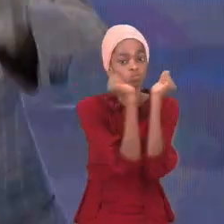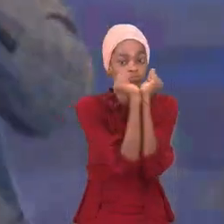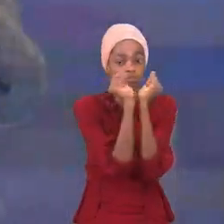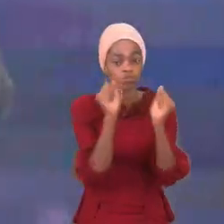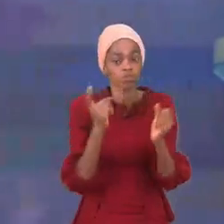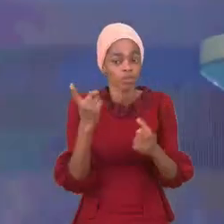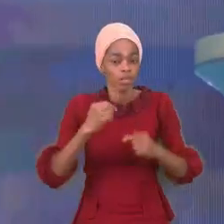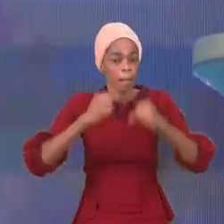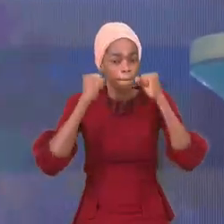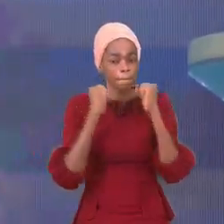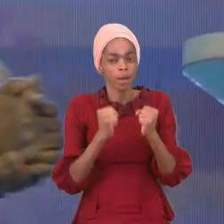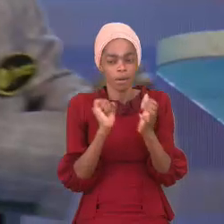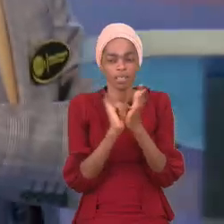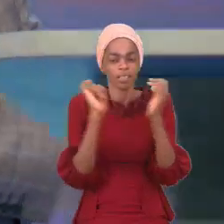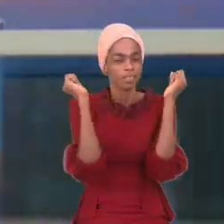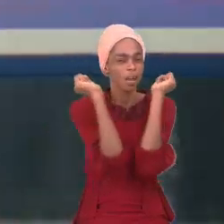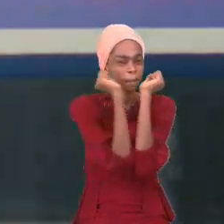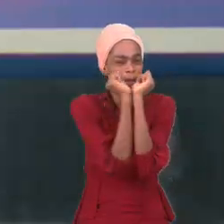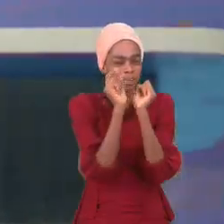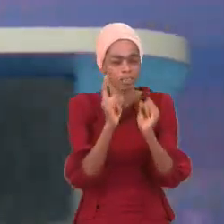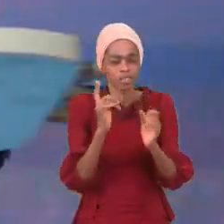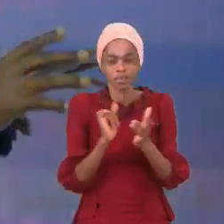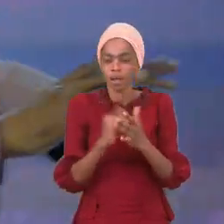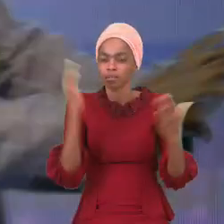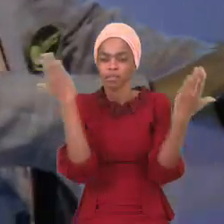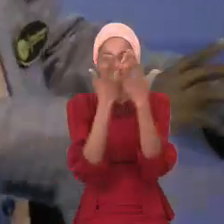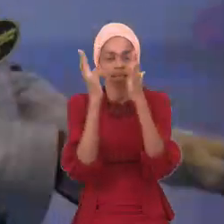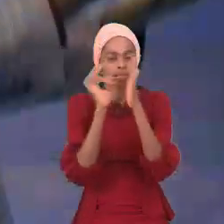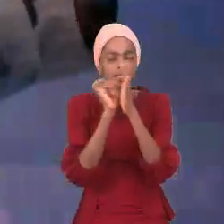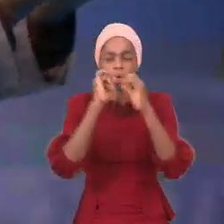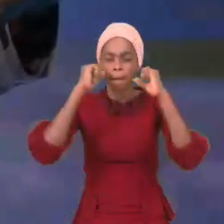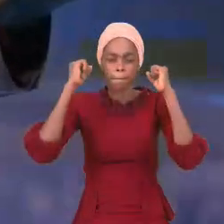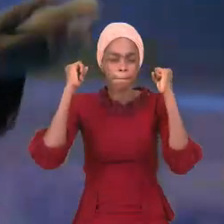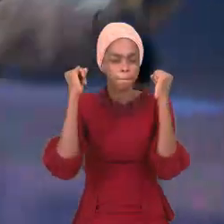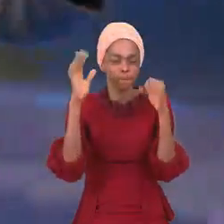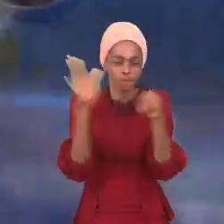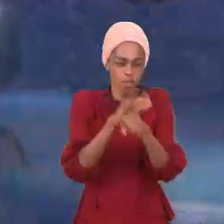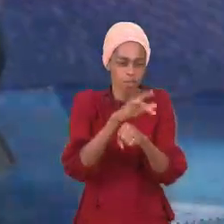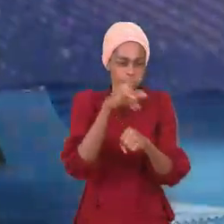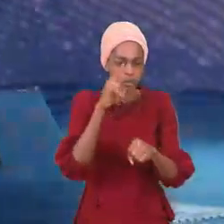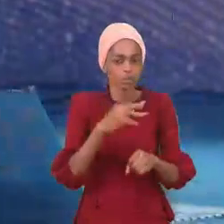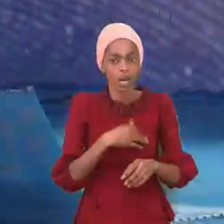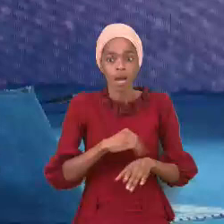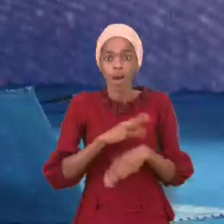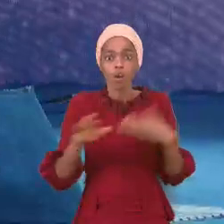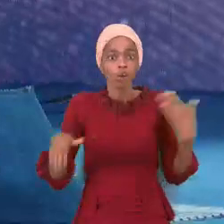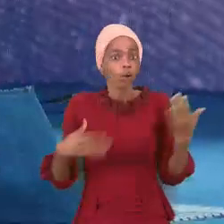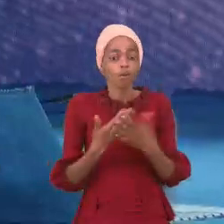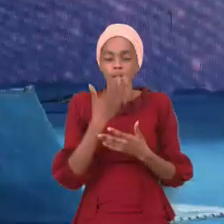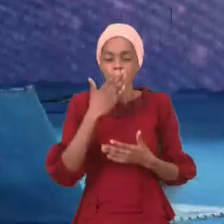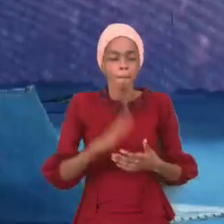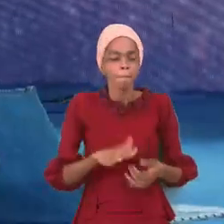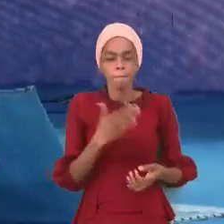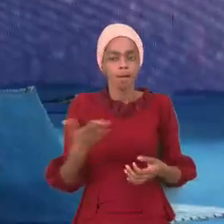the power that binds you, the darkness that envelops you, and all the evil